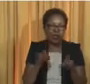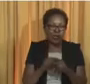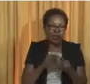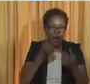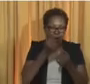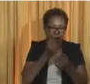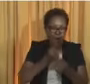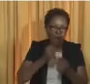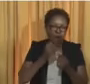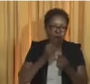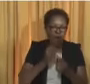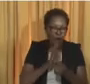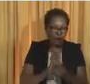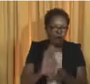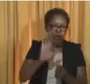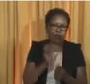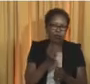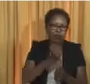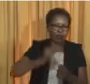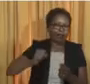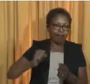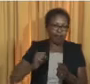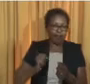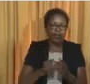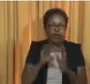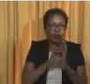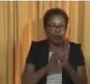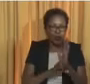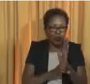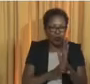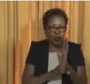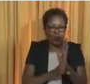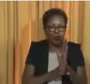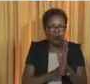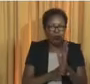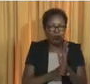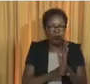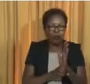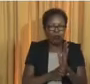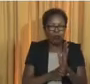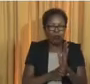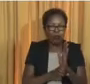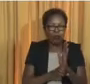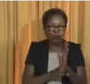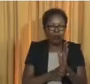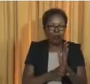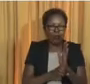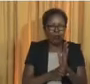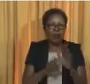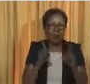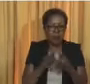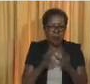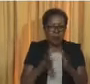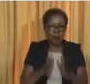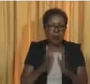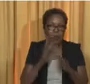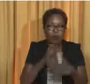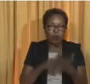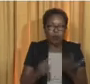amendments, given the low threshold for amendment in the text of the Constitution, just as it was in our